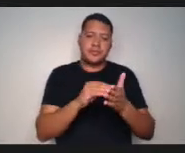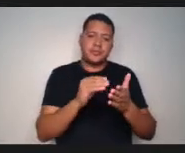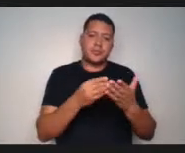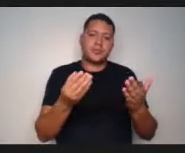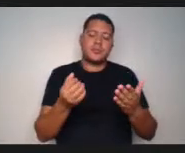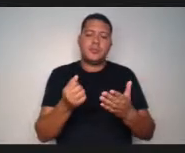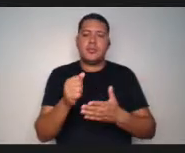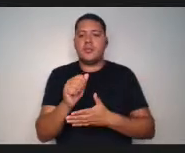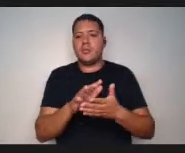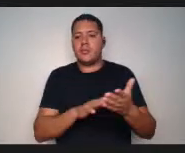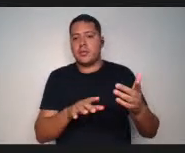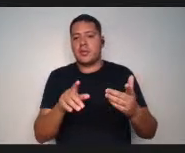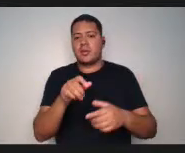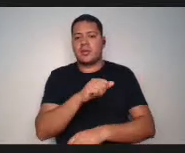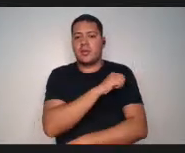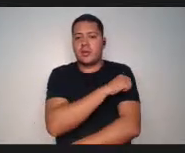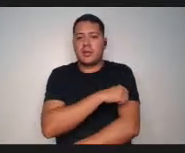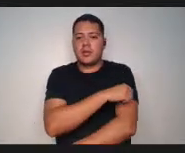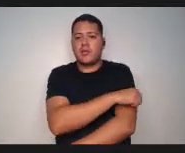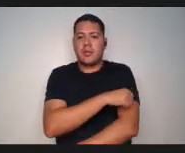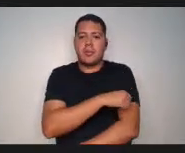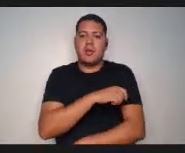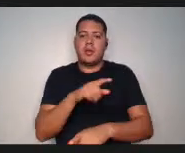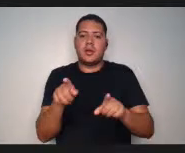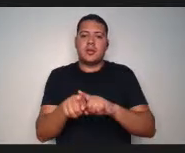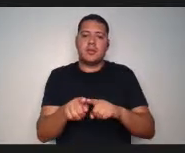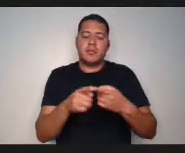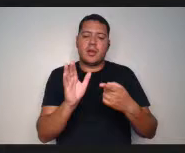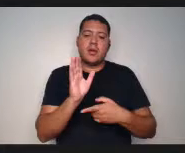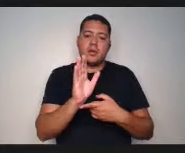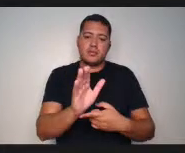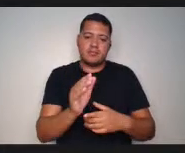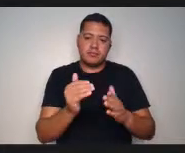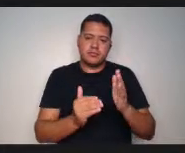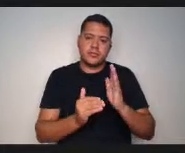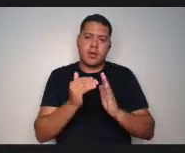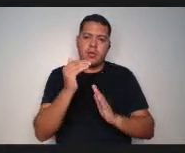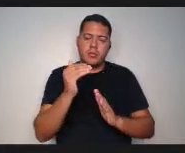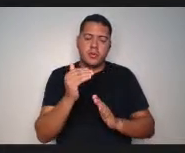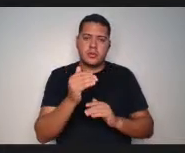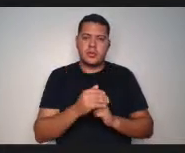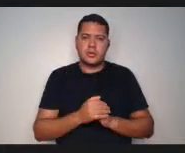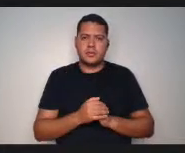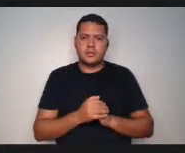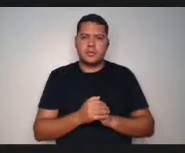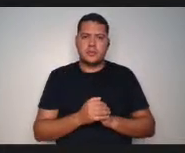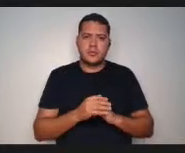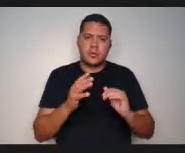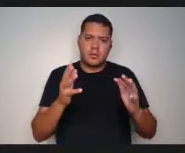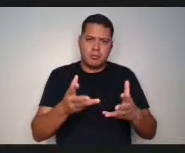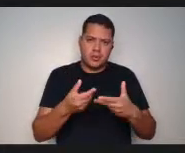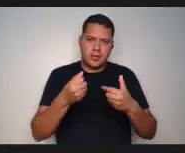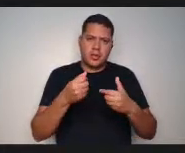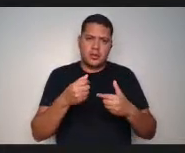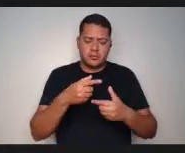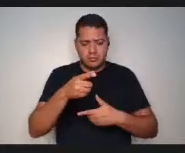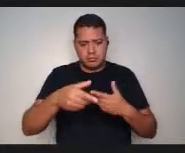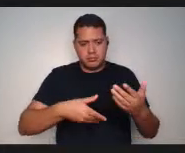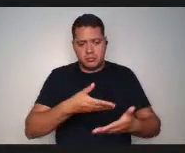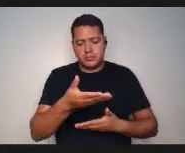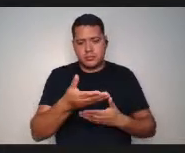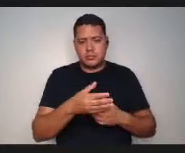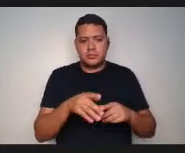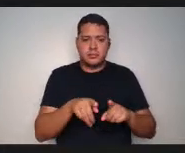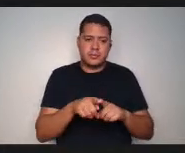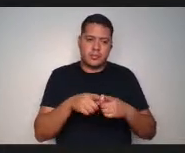improves the job control ideas, job enrichments, training for nurses aides,